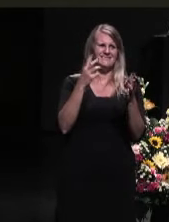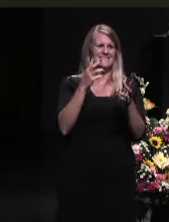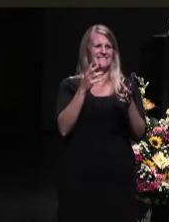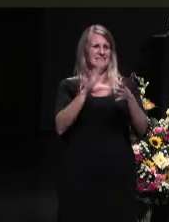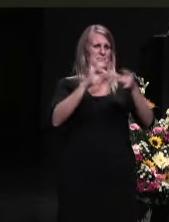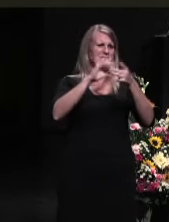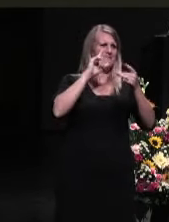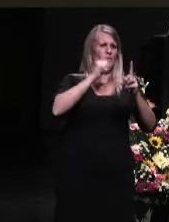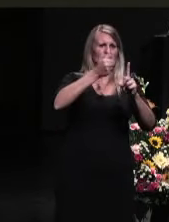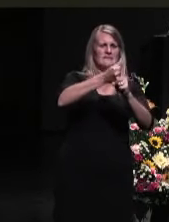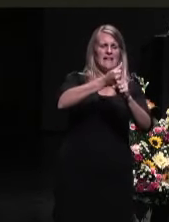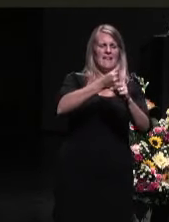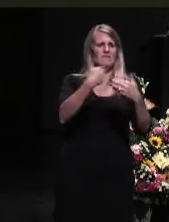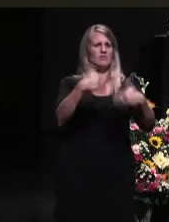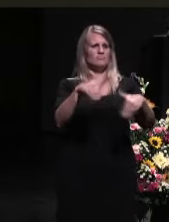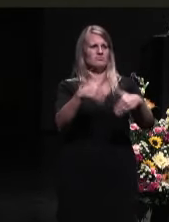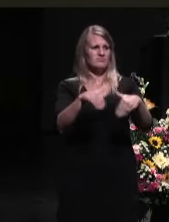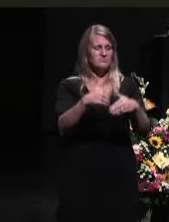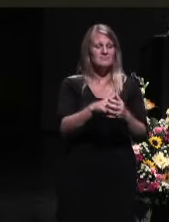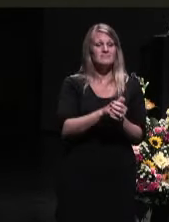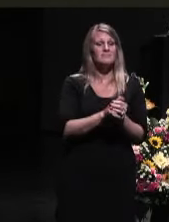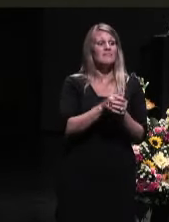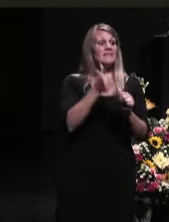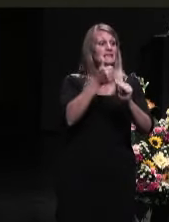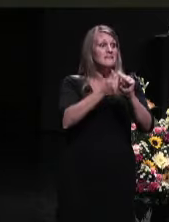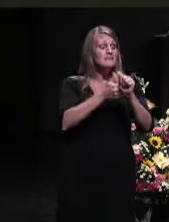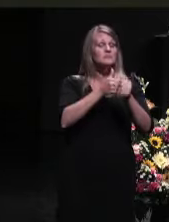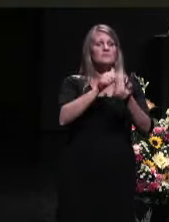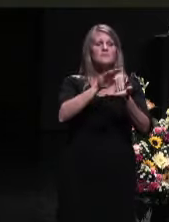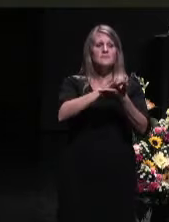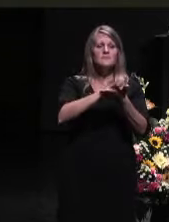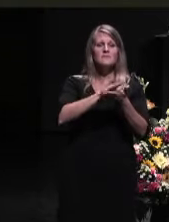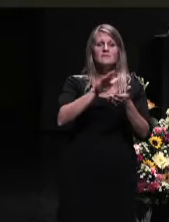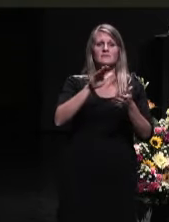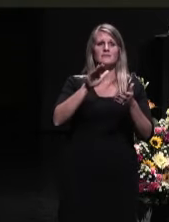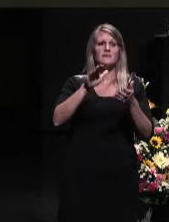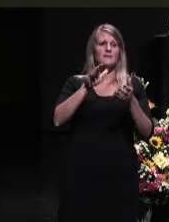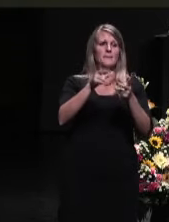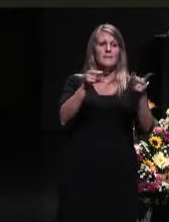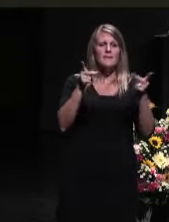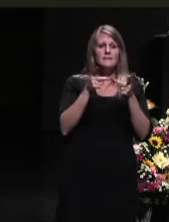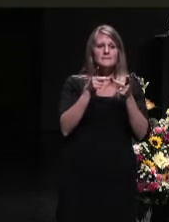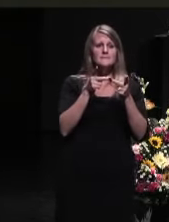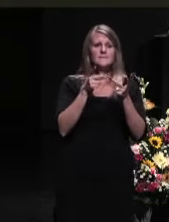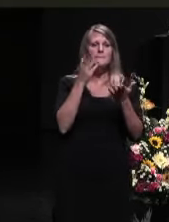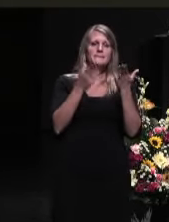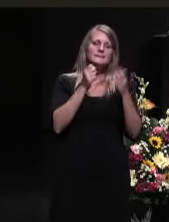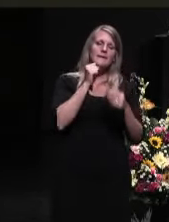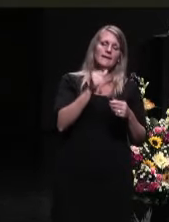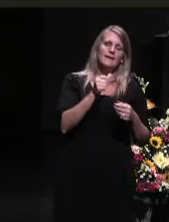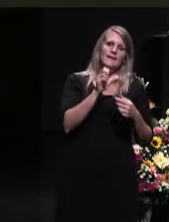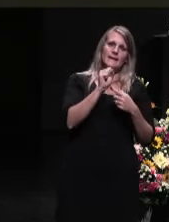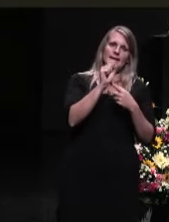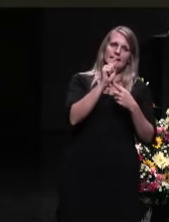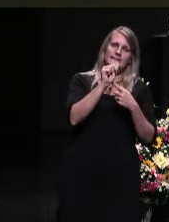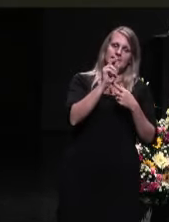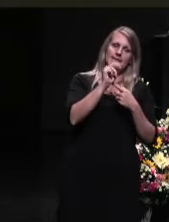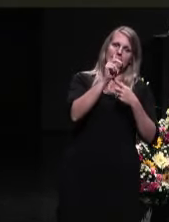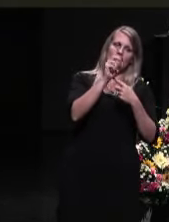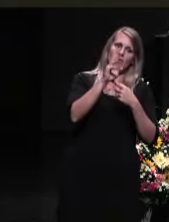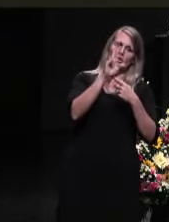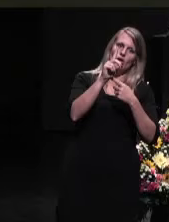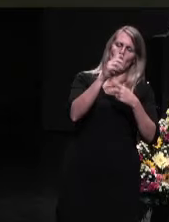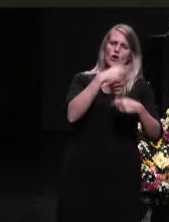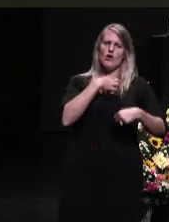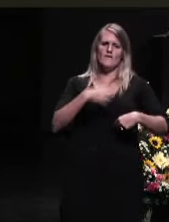success. Every single academic institution, well, maybe not the Stanfords, maybe not the Harvards, they have a little